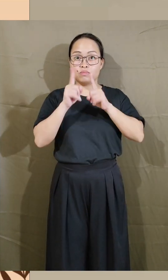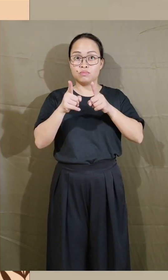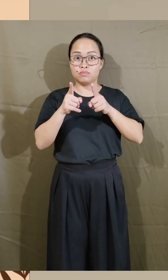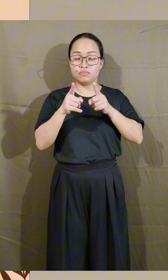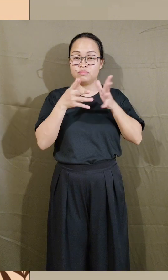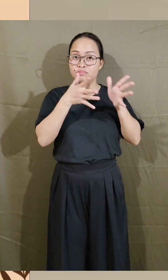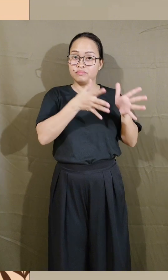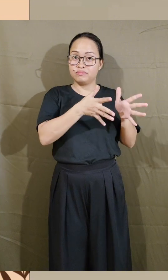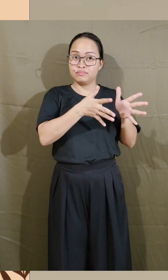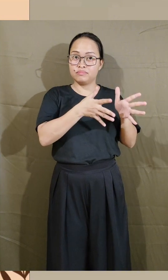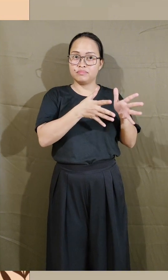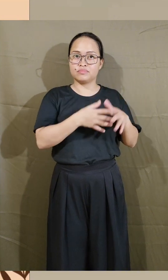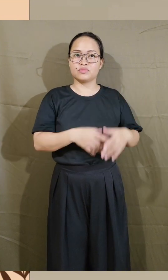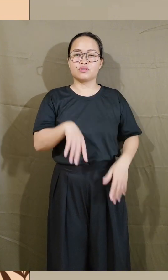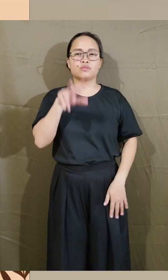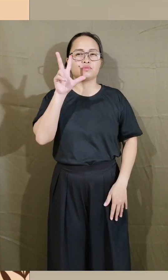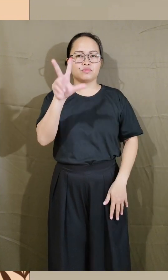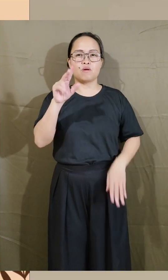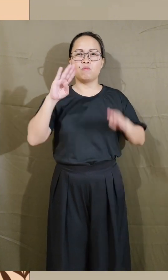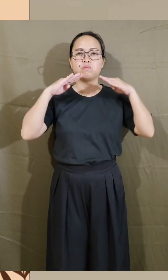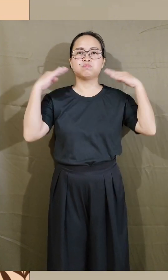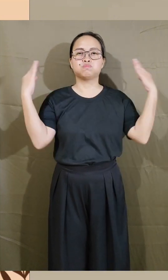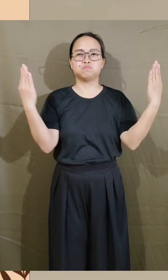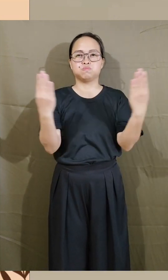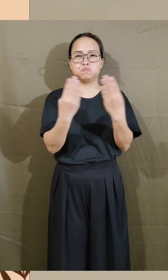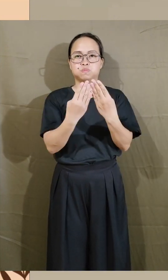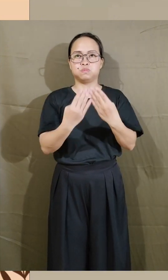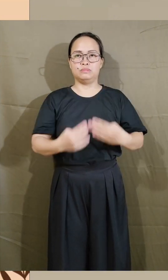We are left with 3.